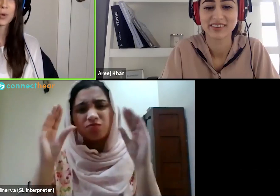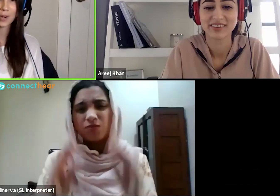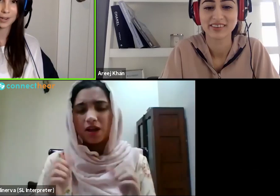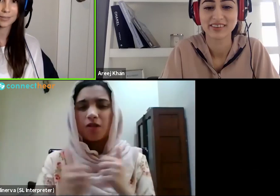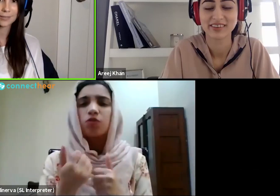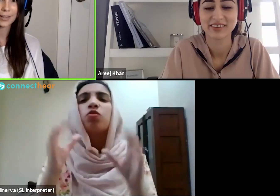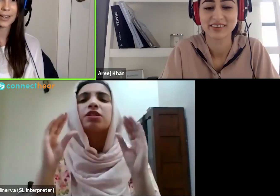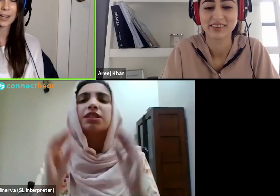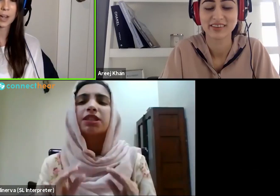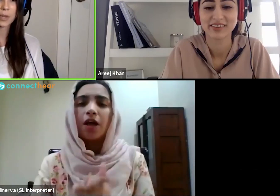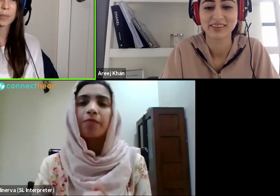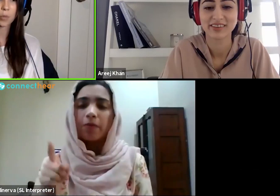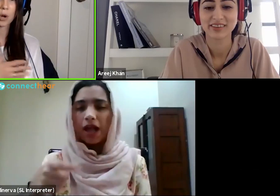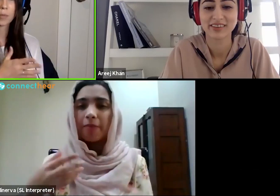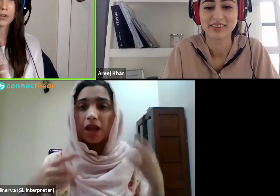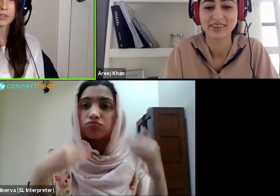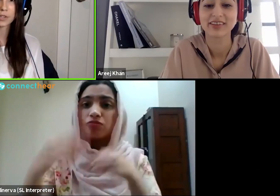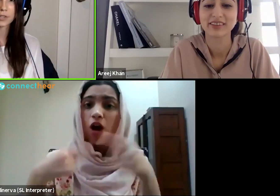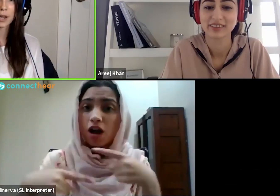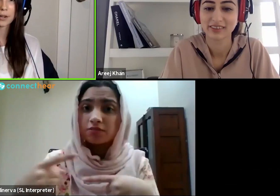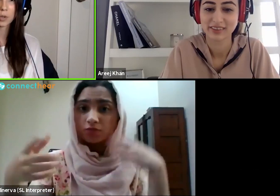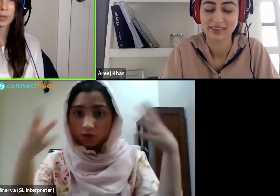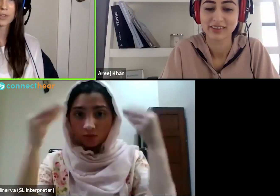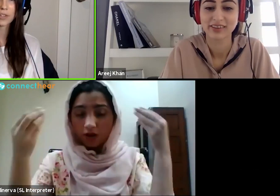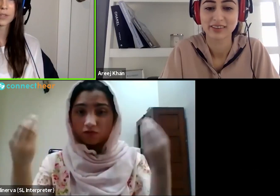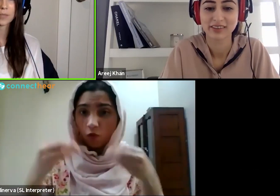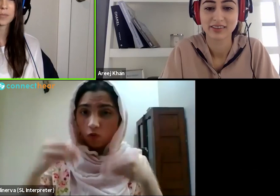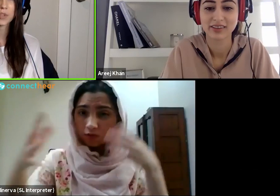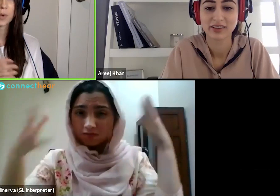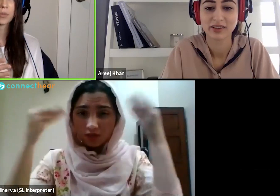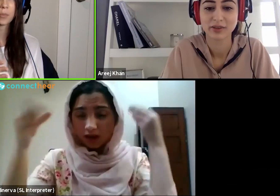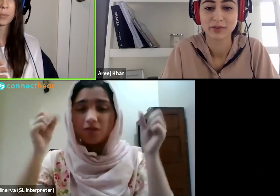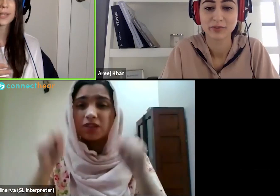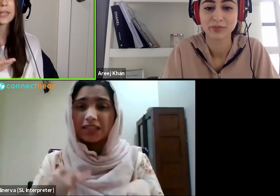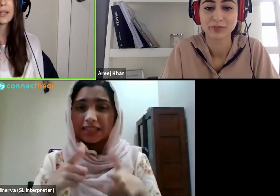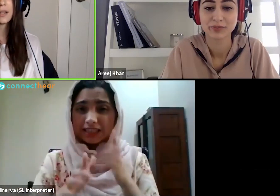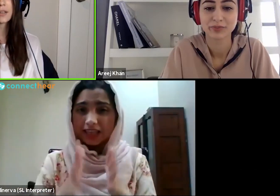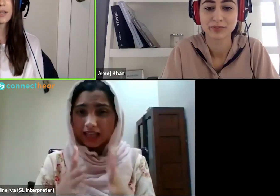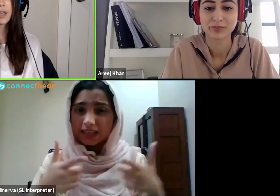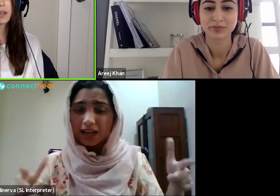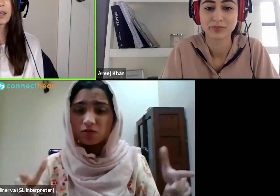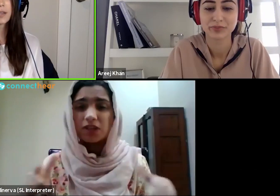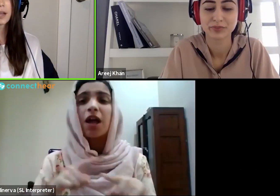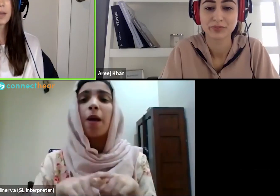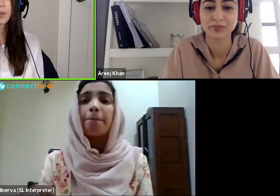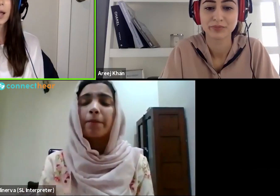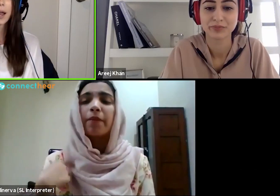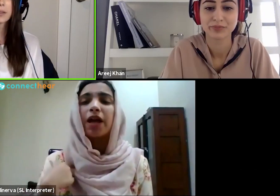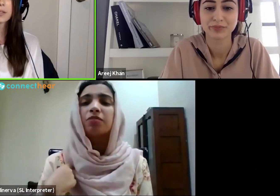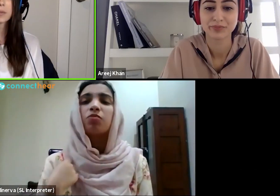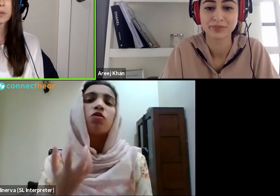learn more and be a bit more immersed into sign a little bit, just to use both. But the thing is,